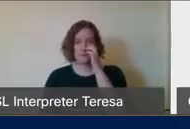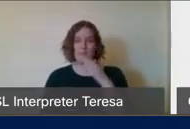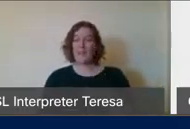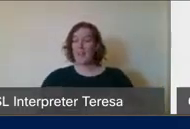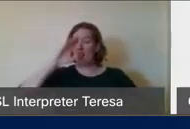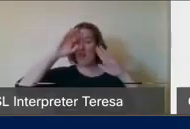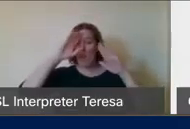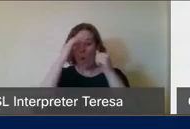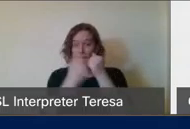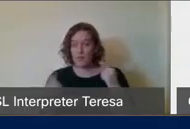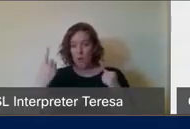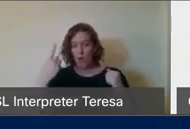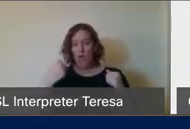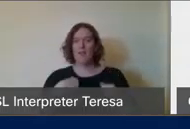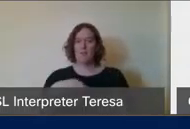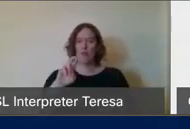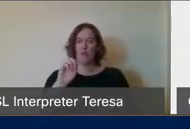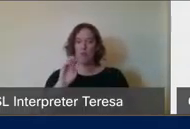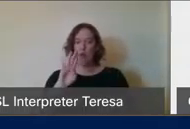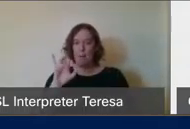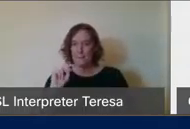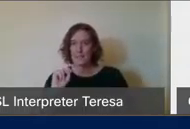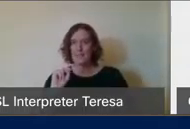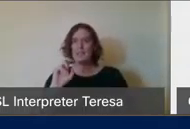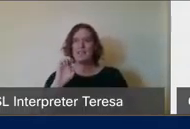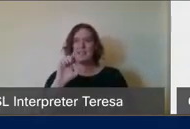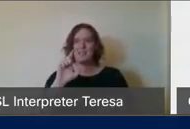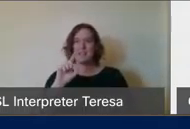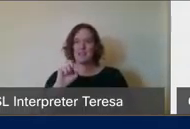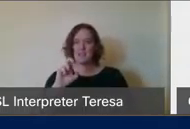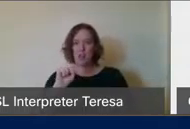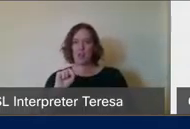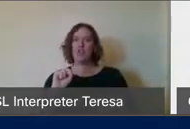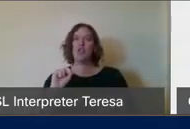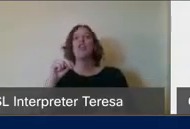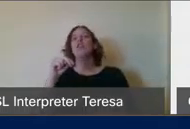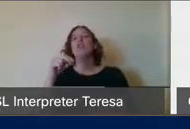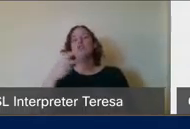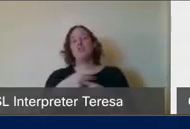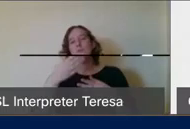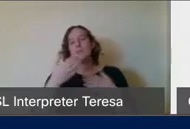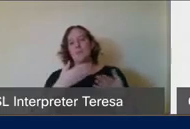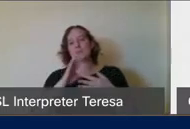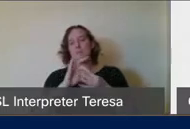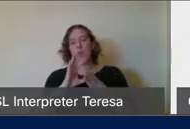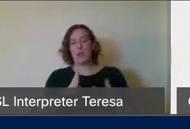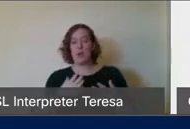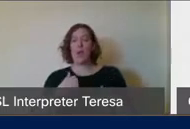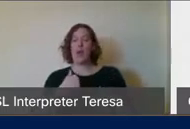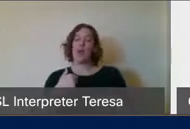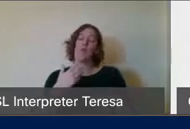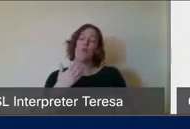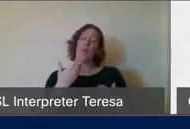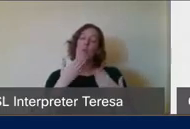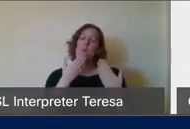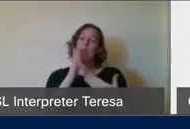Hello, everybody. I'm Robin Exton, Supervisory Service Coordinator within DDA. I want to thank